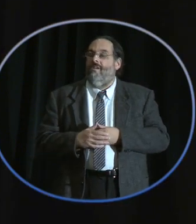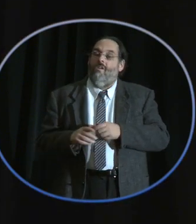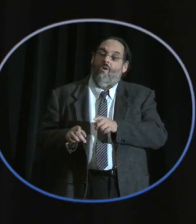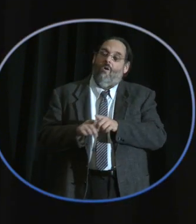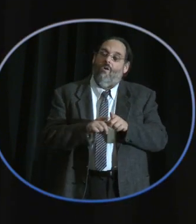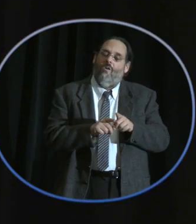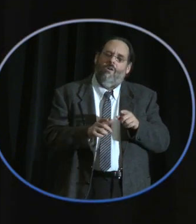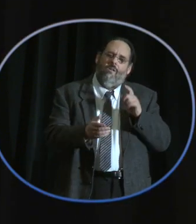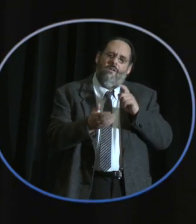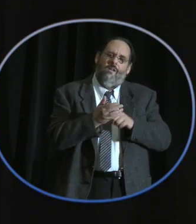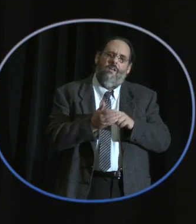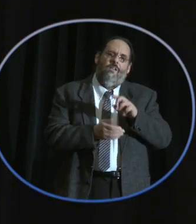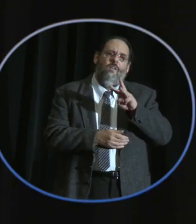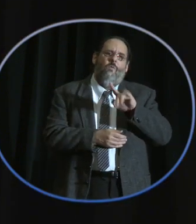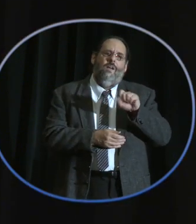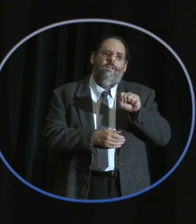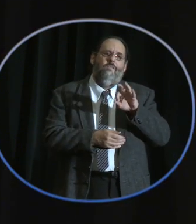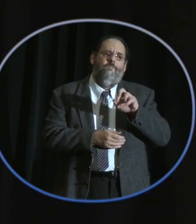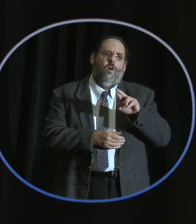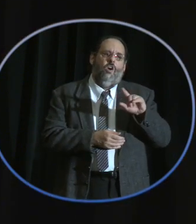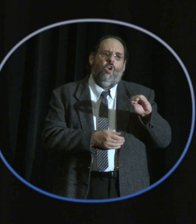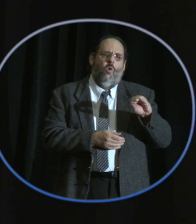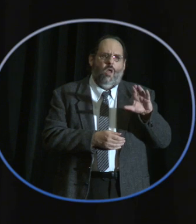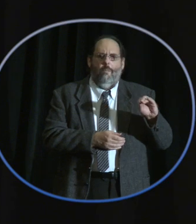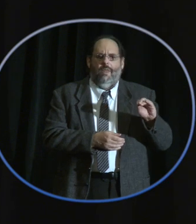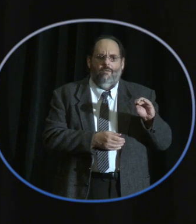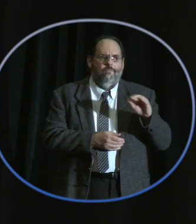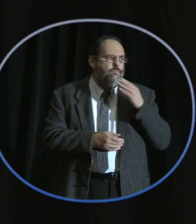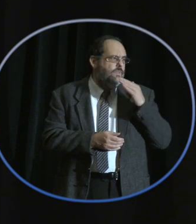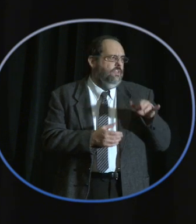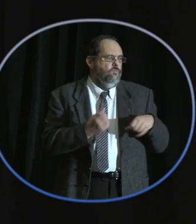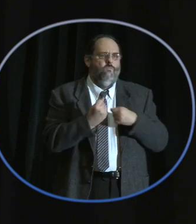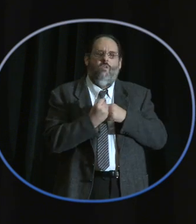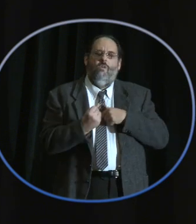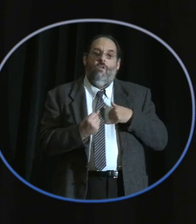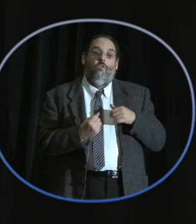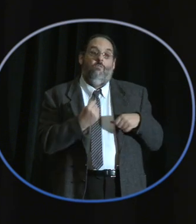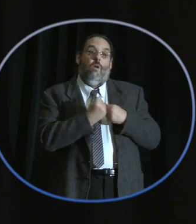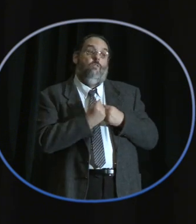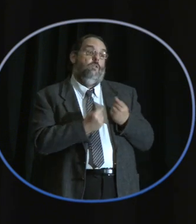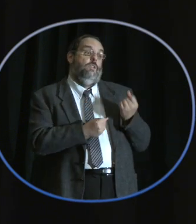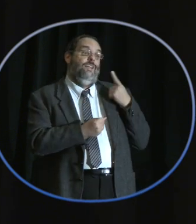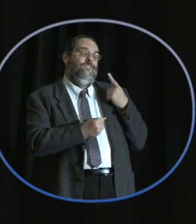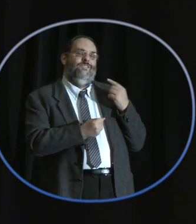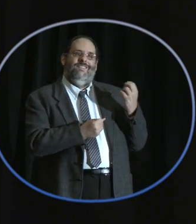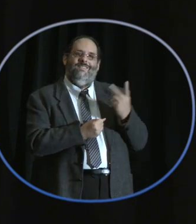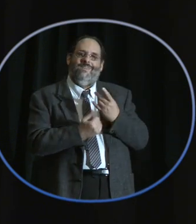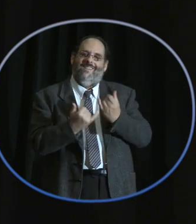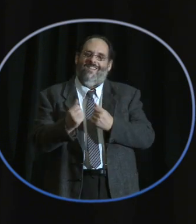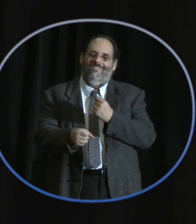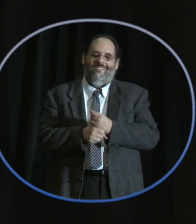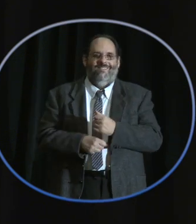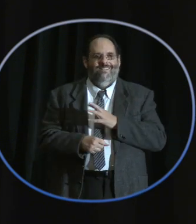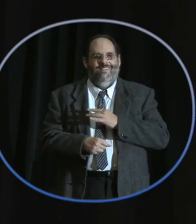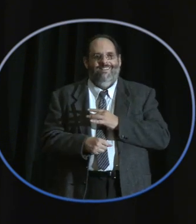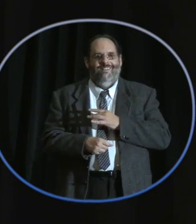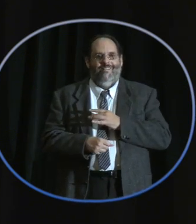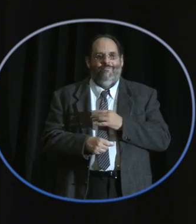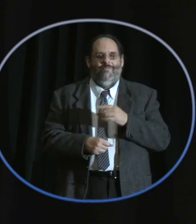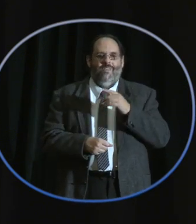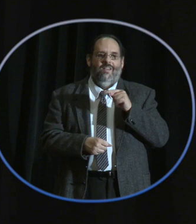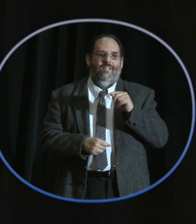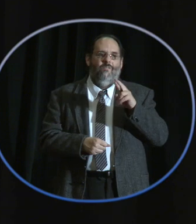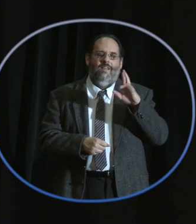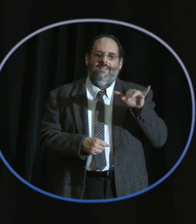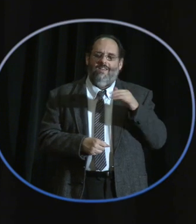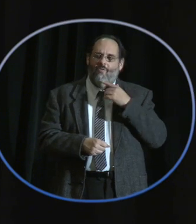Also want to recognize Wells Fargo, who's one of our sponsors. You were with us last year, and you came back, and you're with us this year. I know Tracy Horn